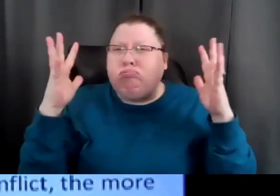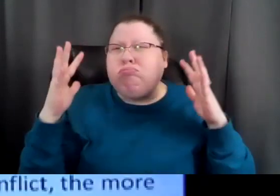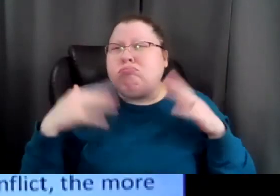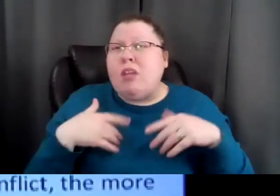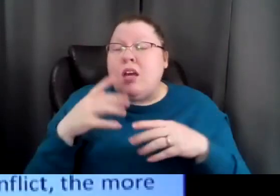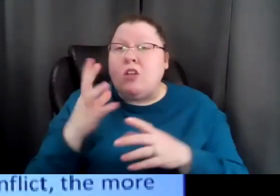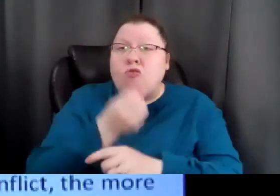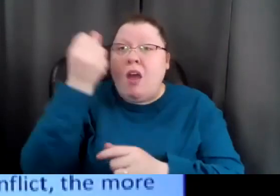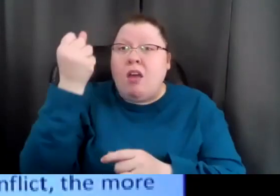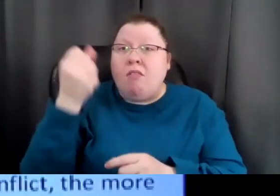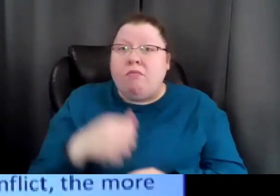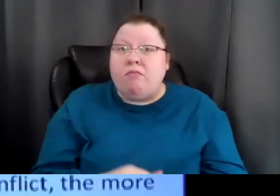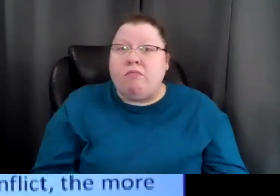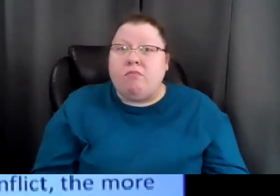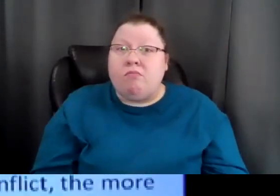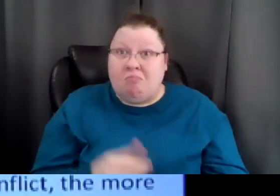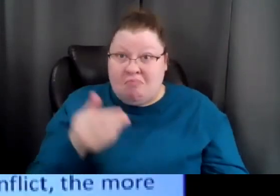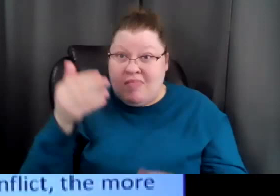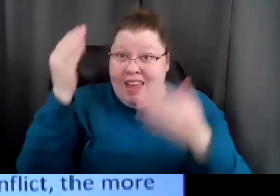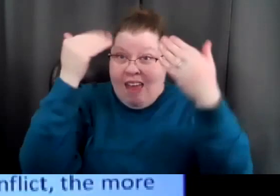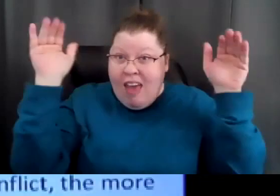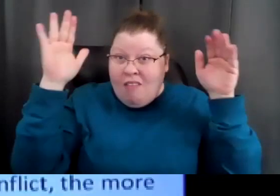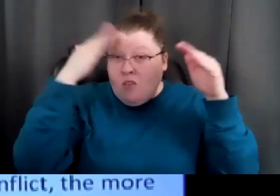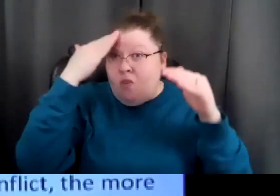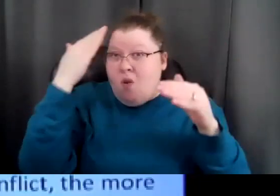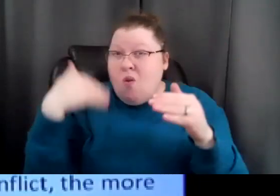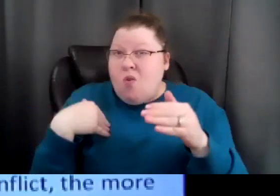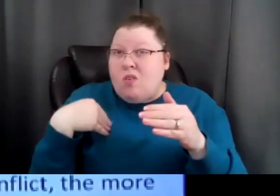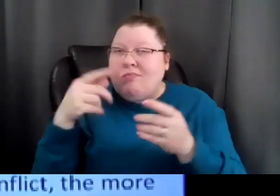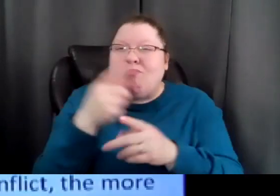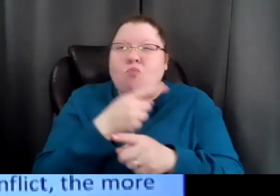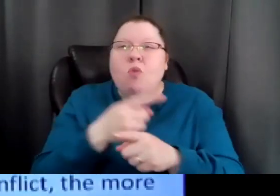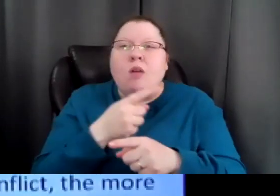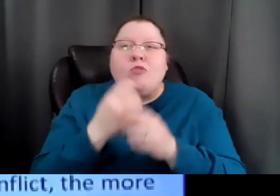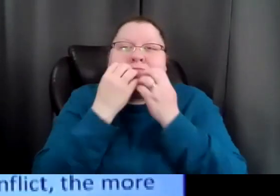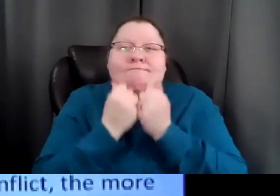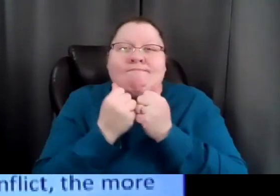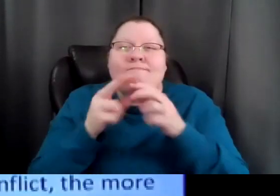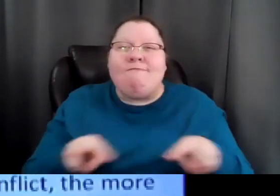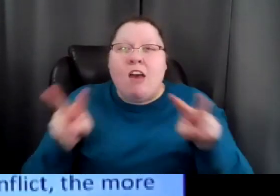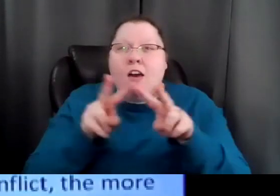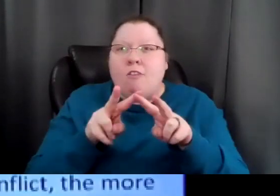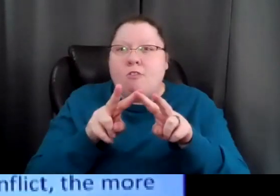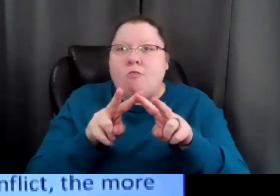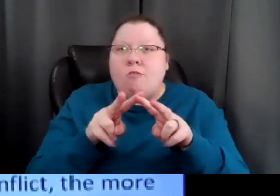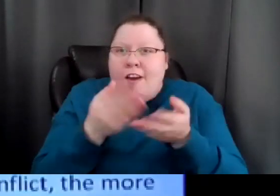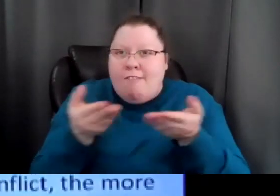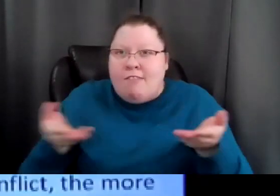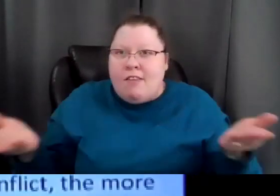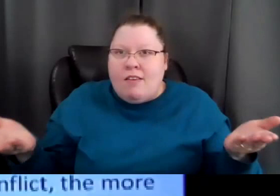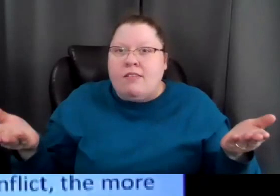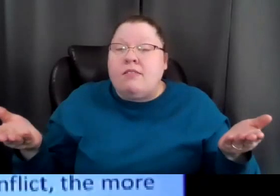too lightly. Heaven knows how to put a proper price upon its goods. It would be strange indeed if